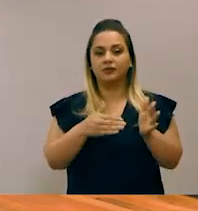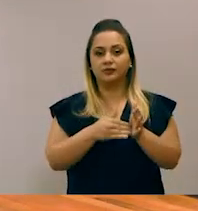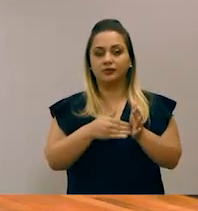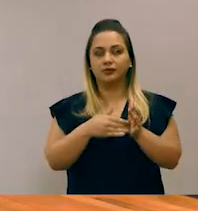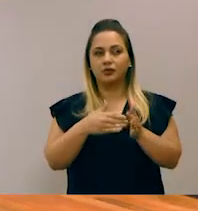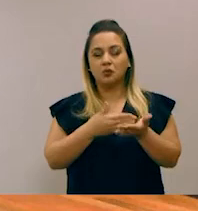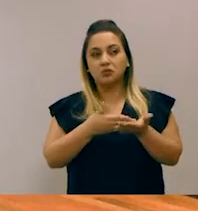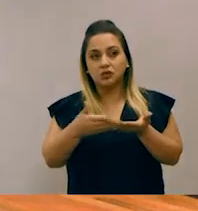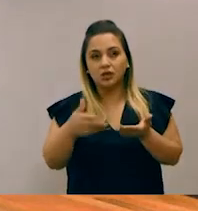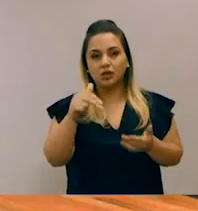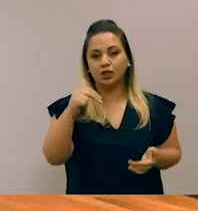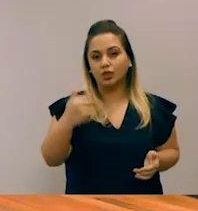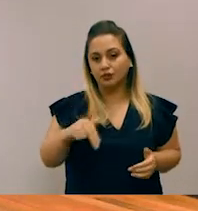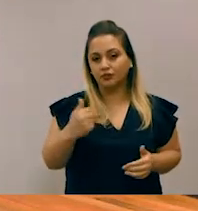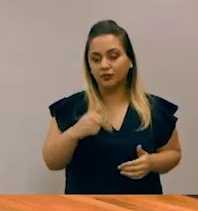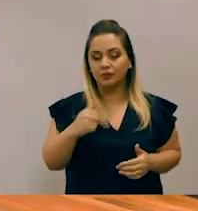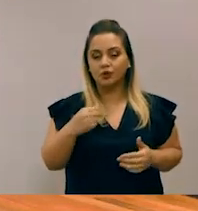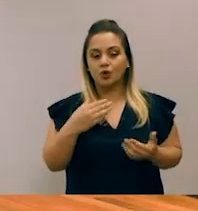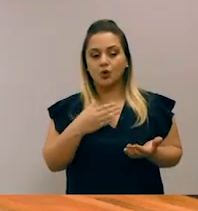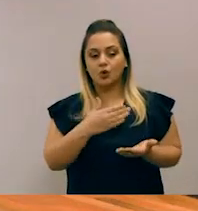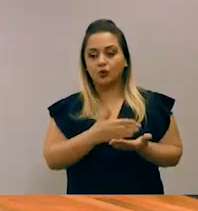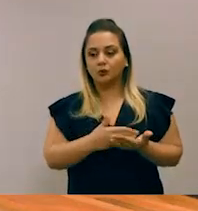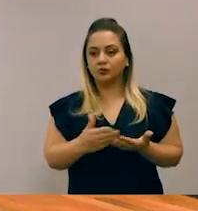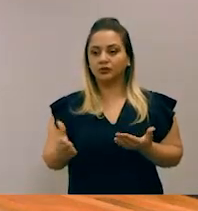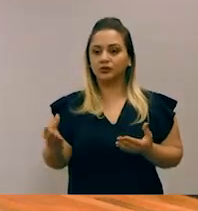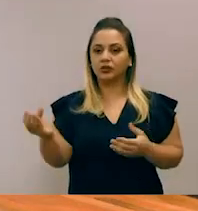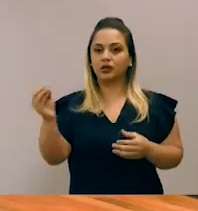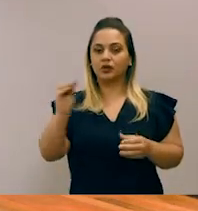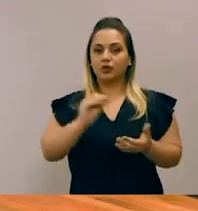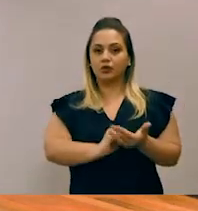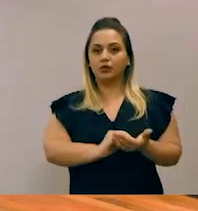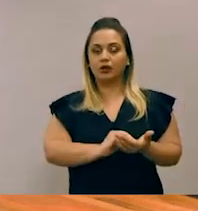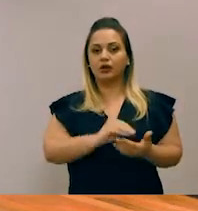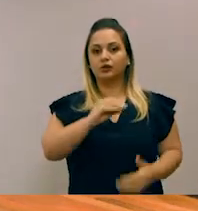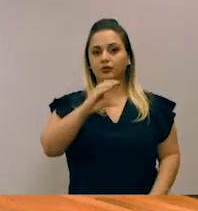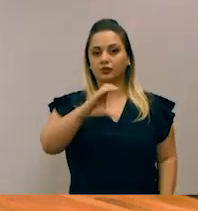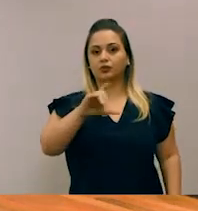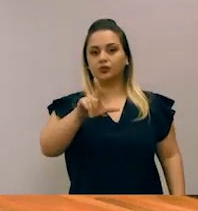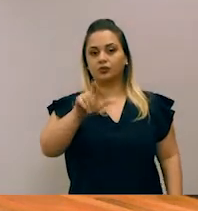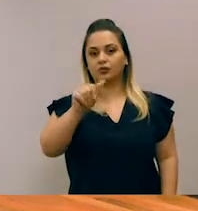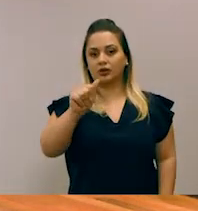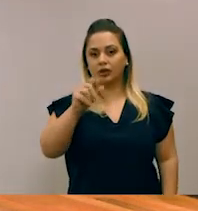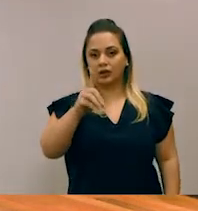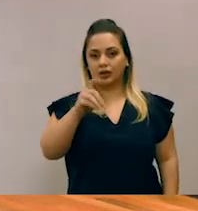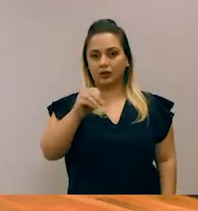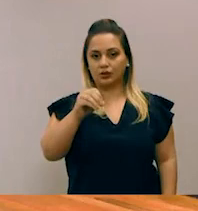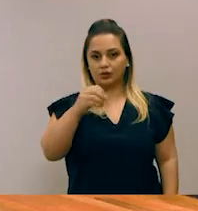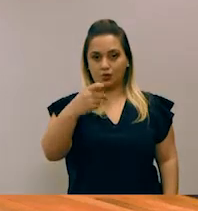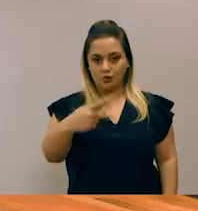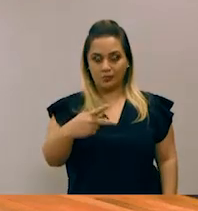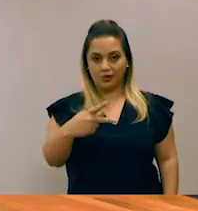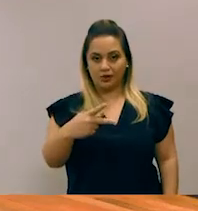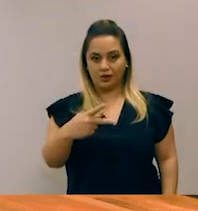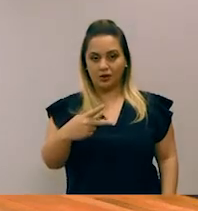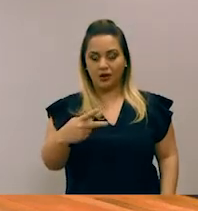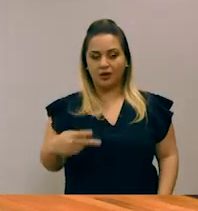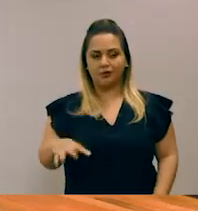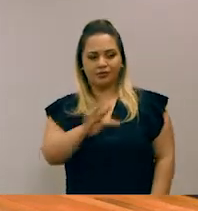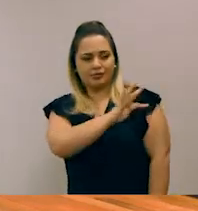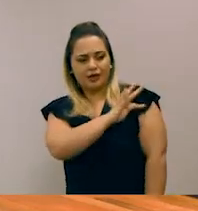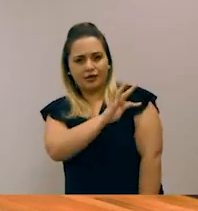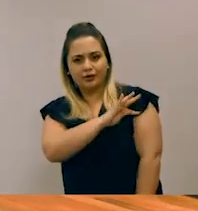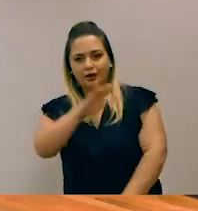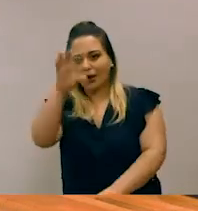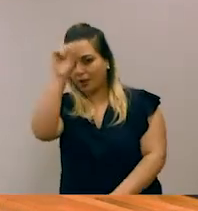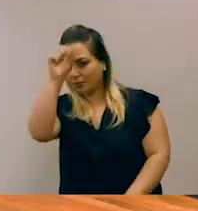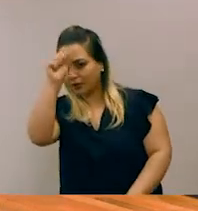final test last month. And since last year, I started to apply in CLADOP the techniques